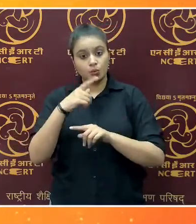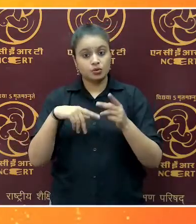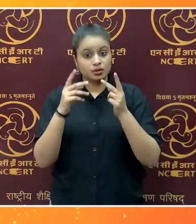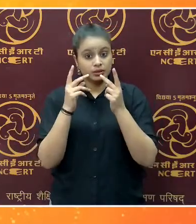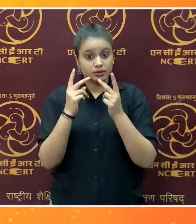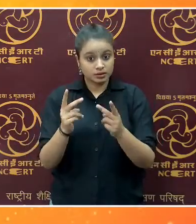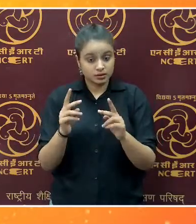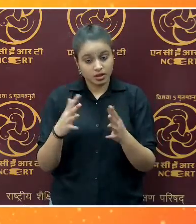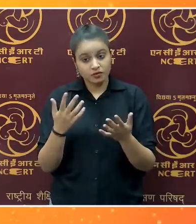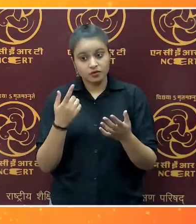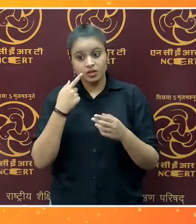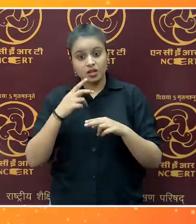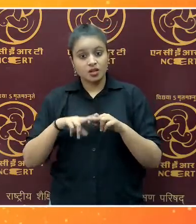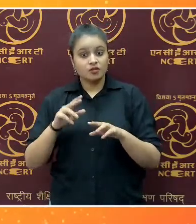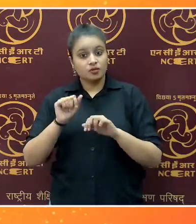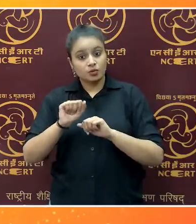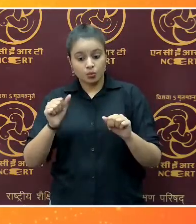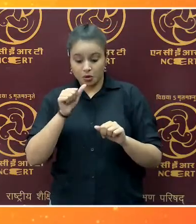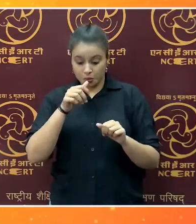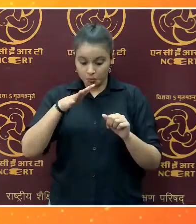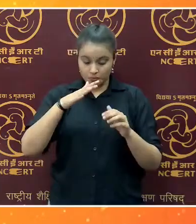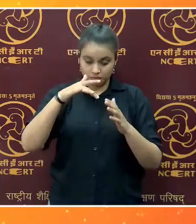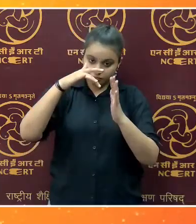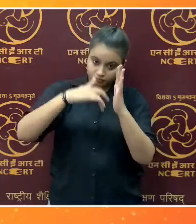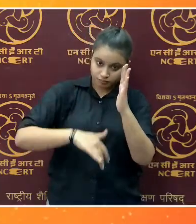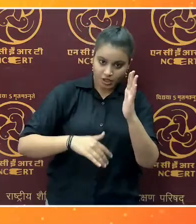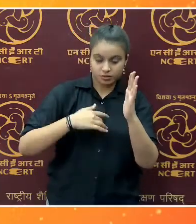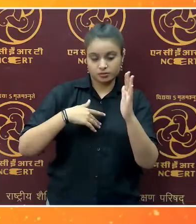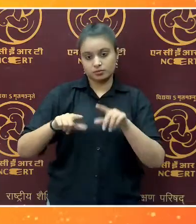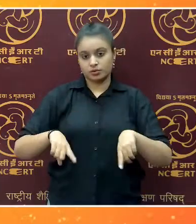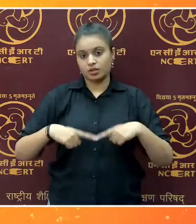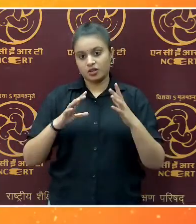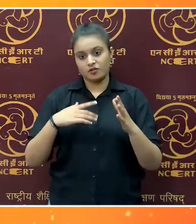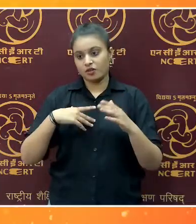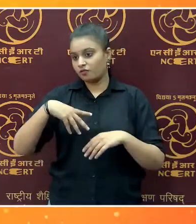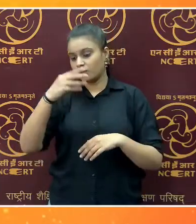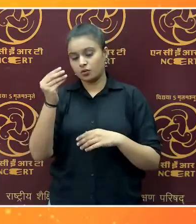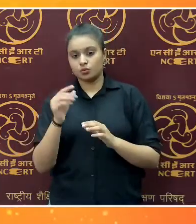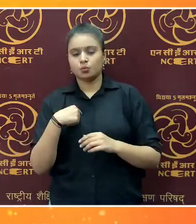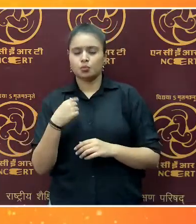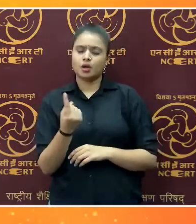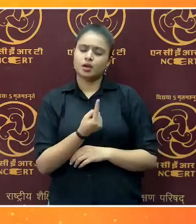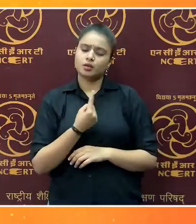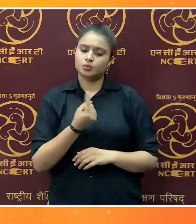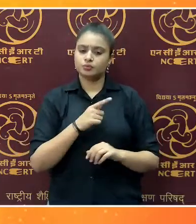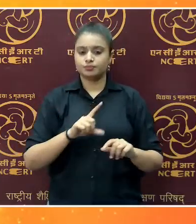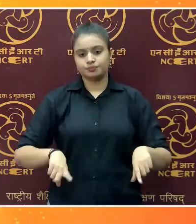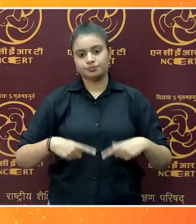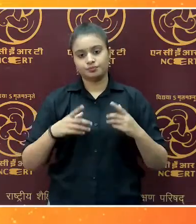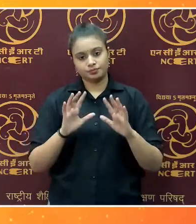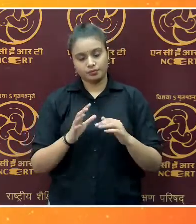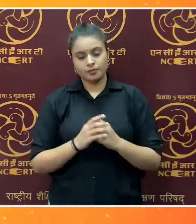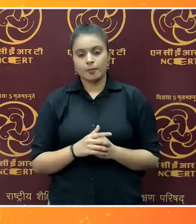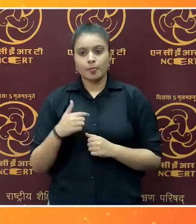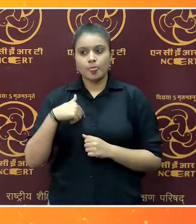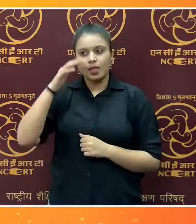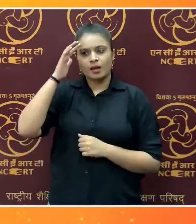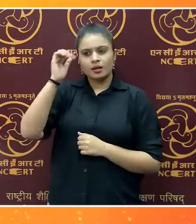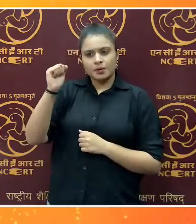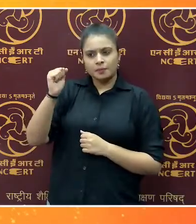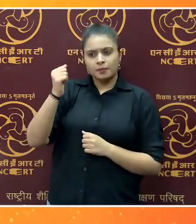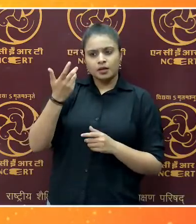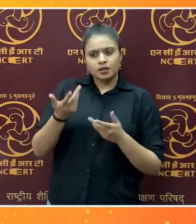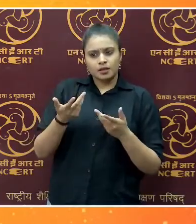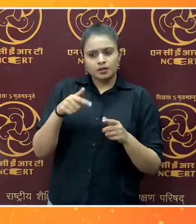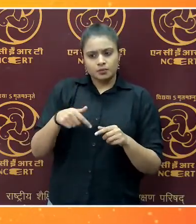to breed. Otherwise, it just lives over the water. Wow. Lonely life. Lonely life. On a lonely planet. I remember, learning or